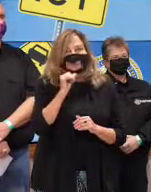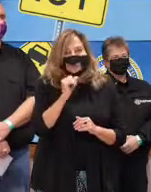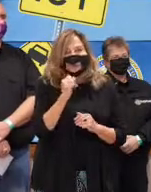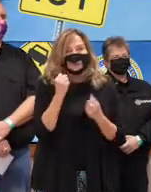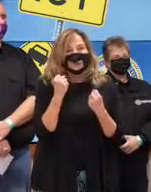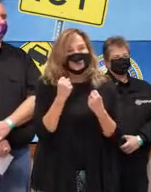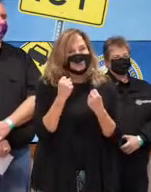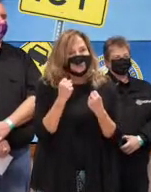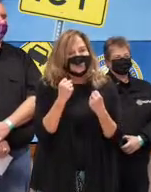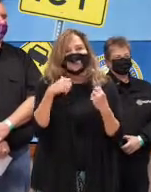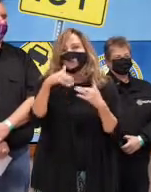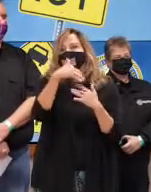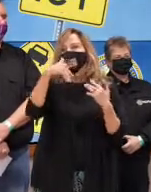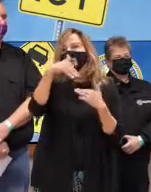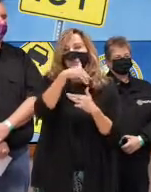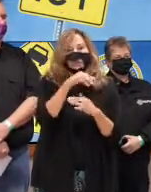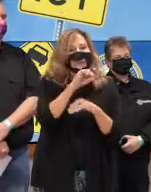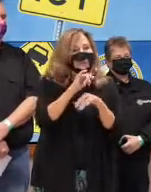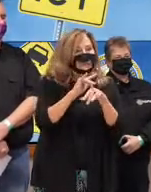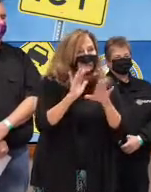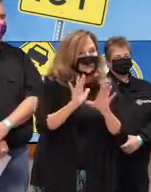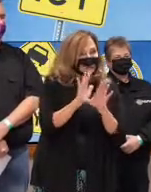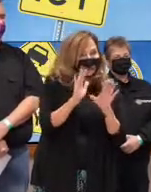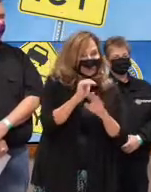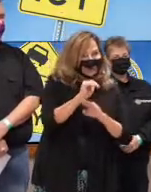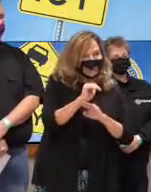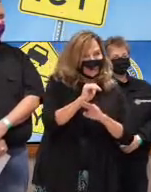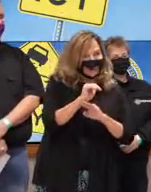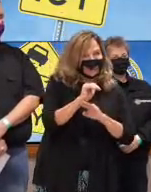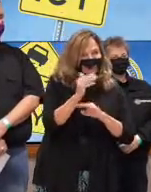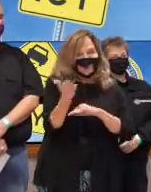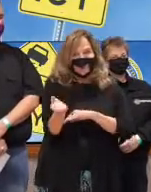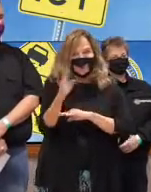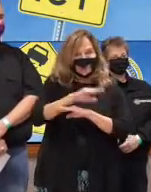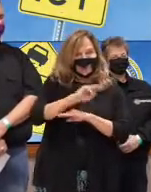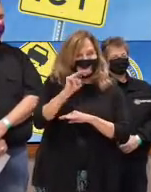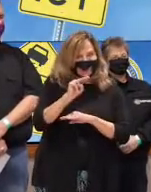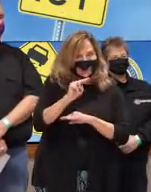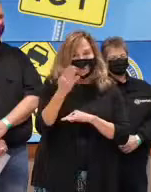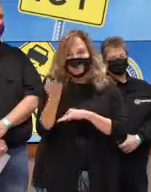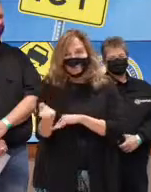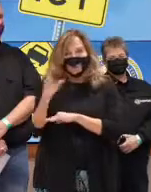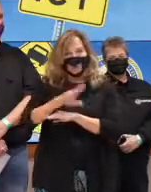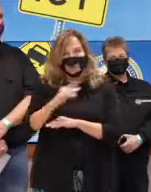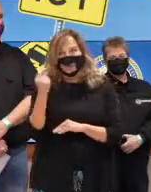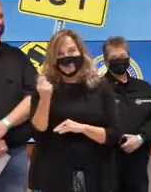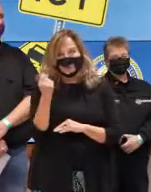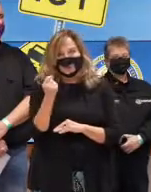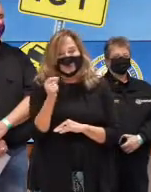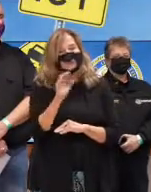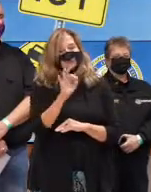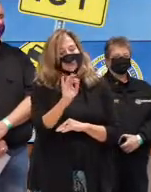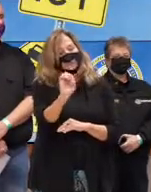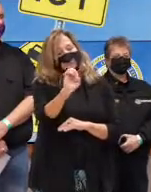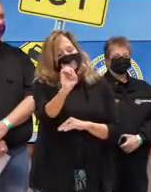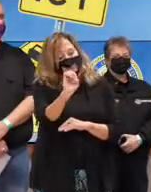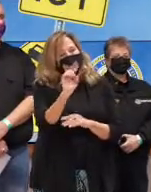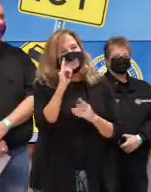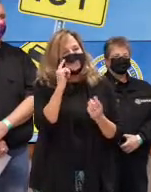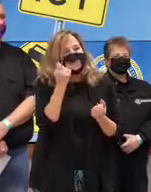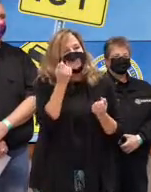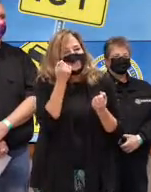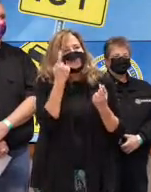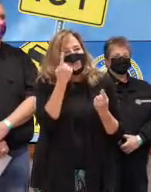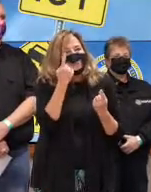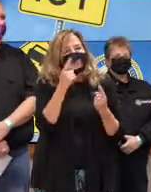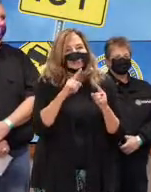night, Monday, and Tuesday. Please stay off the roads unless it's a dire emergency. And if by chance you